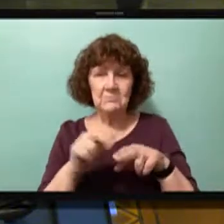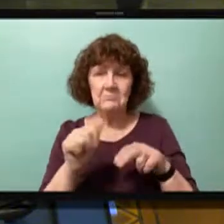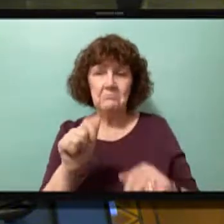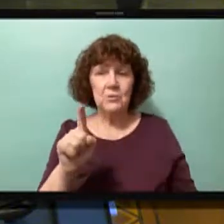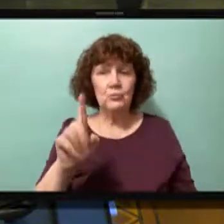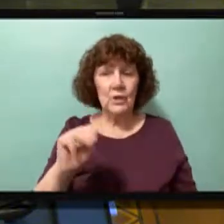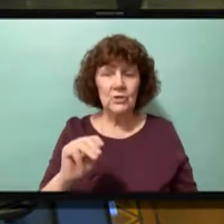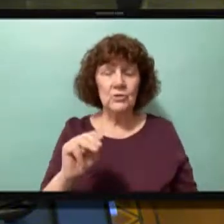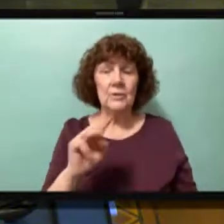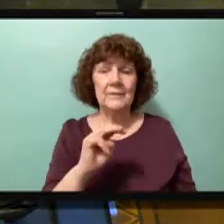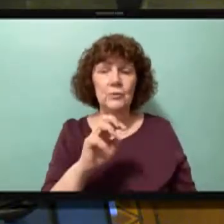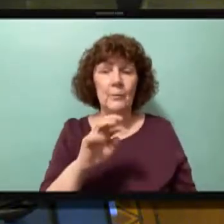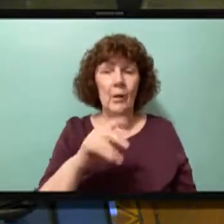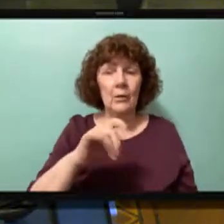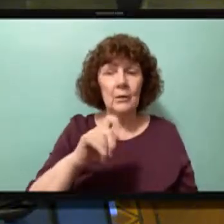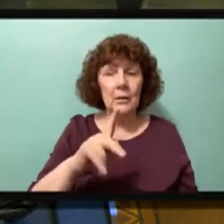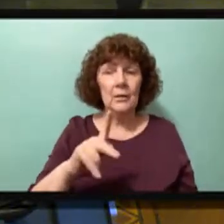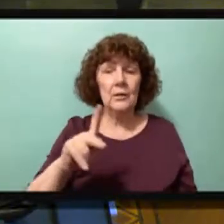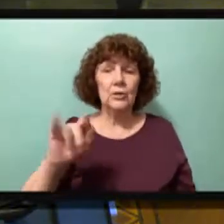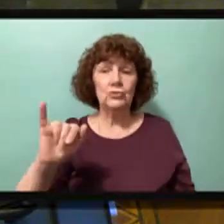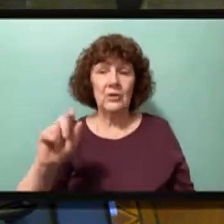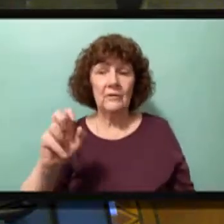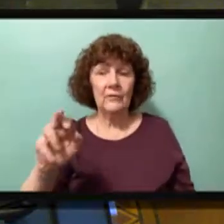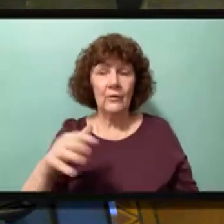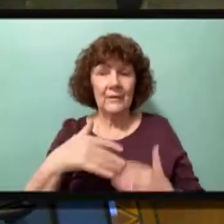would take the next 2 seats.